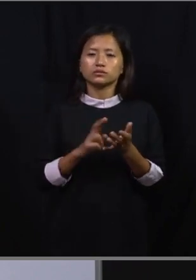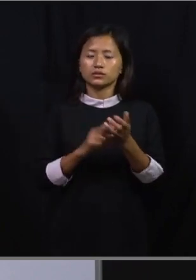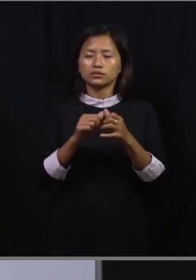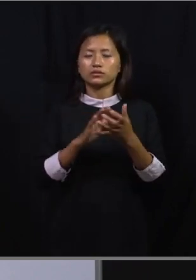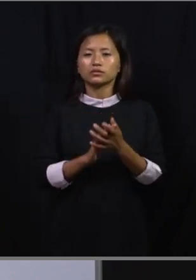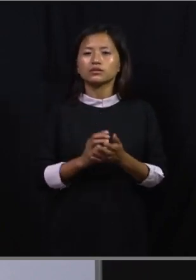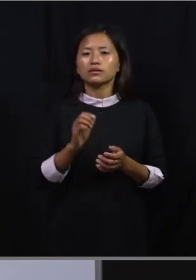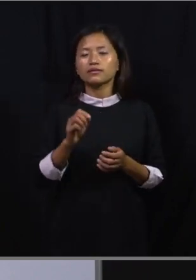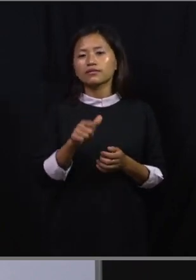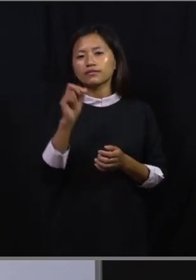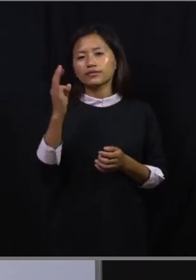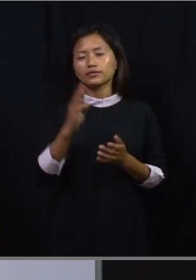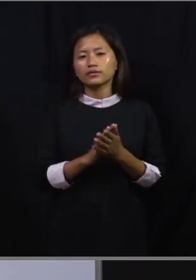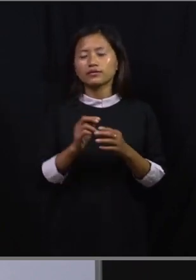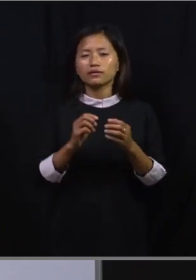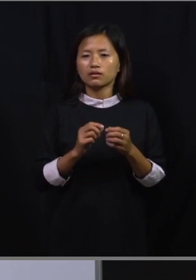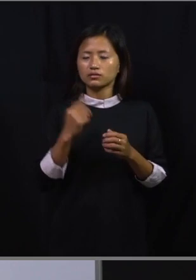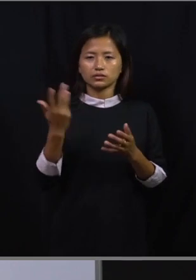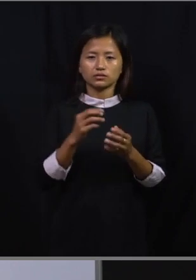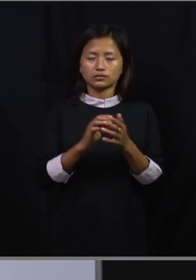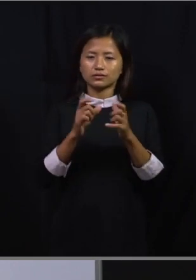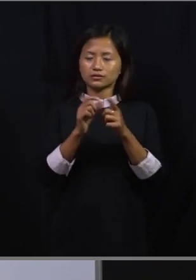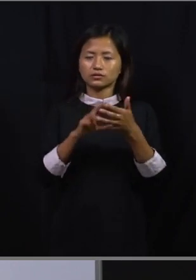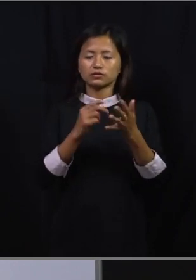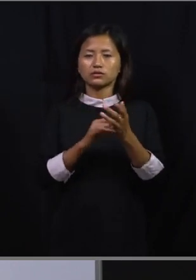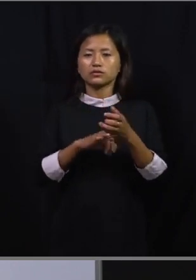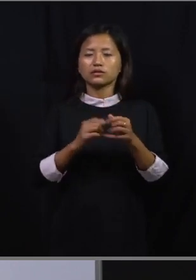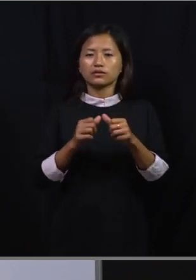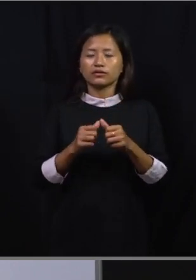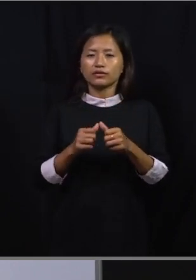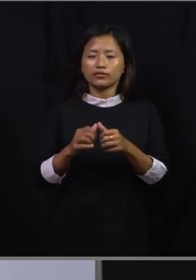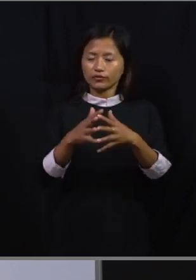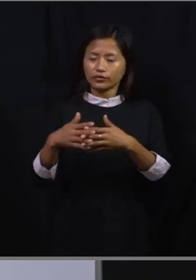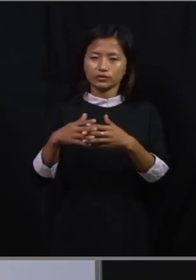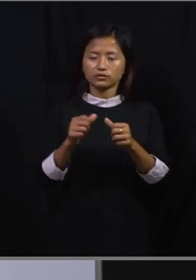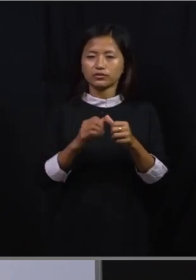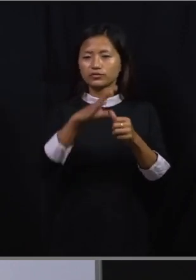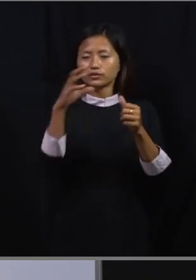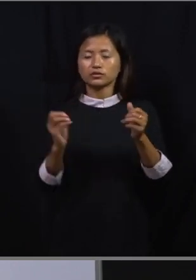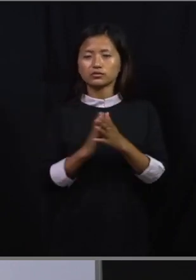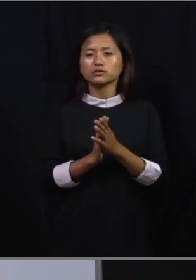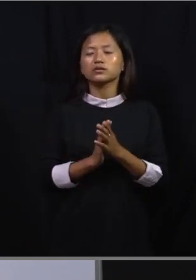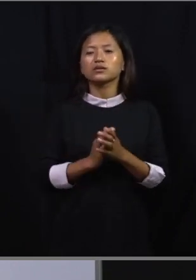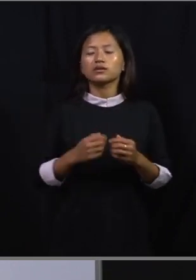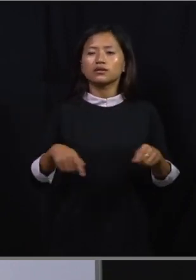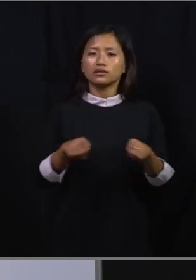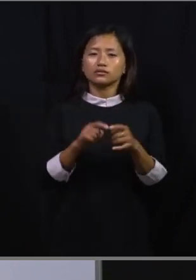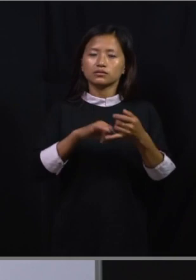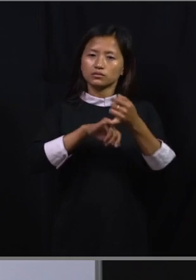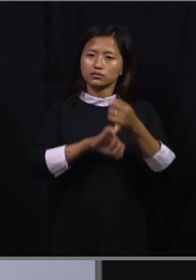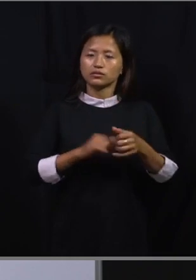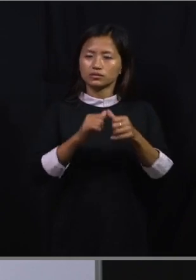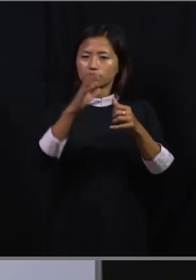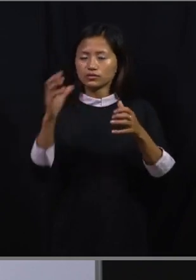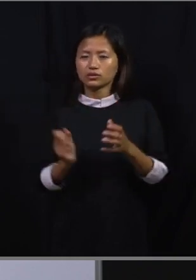racial discrimination or apartheid that was in existence in the African continent, especially in the South Africa, it also came